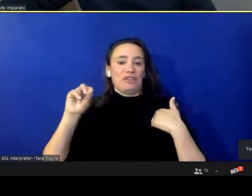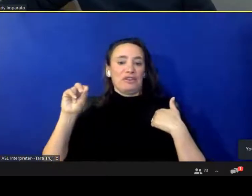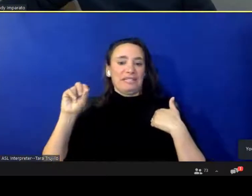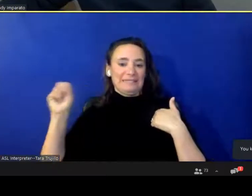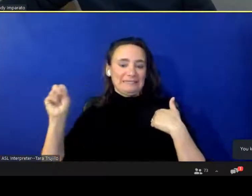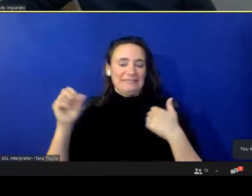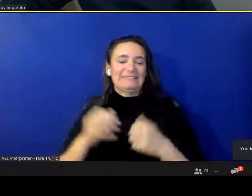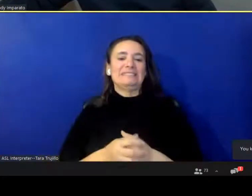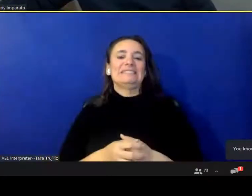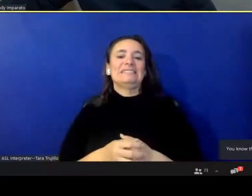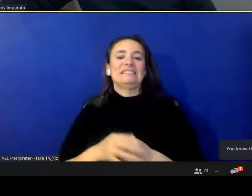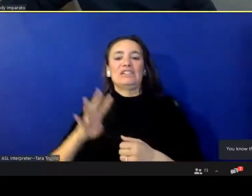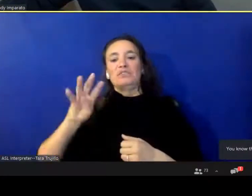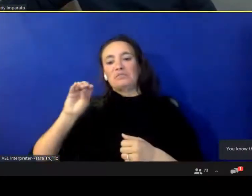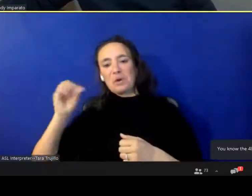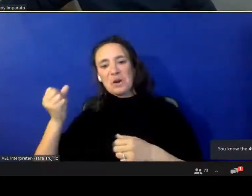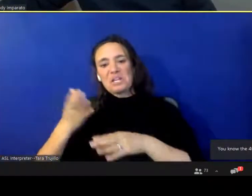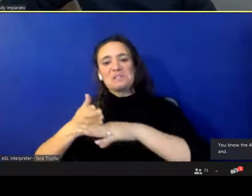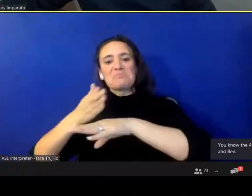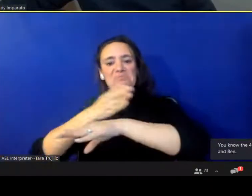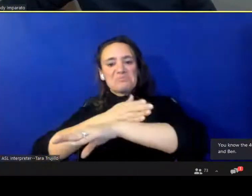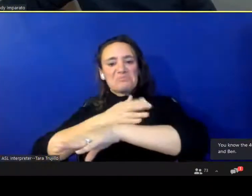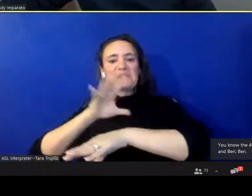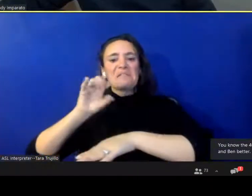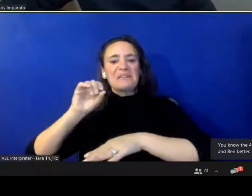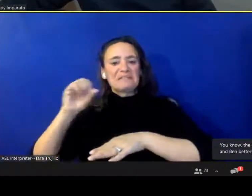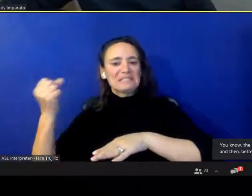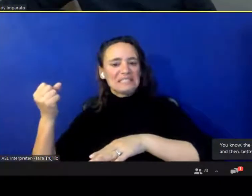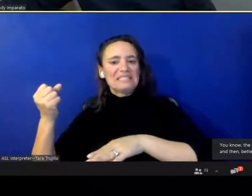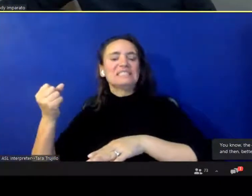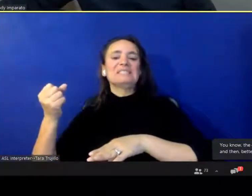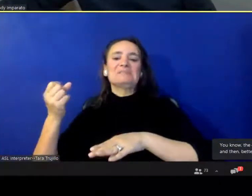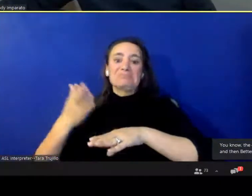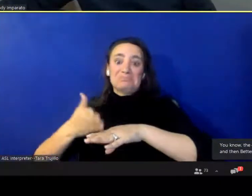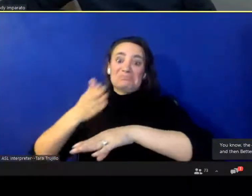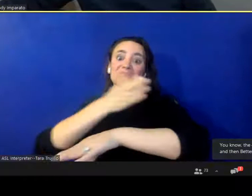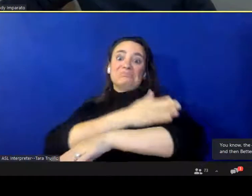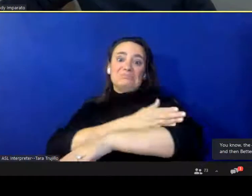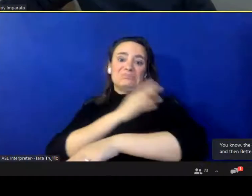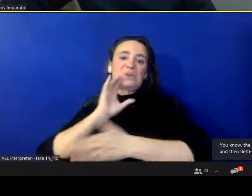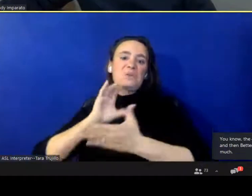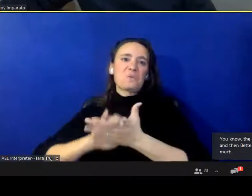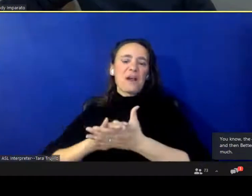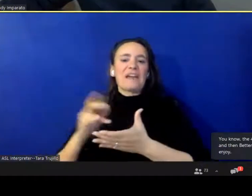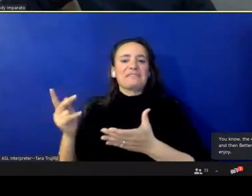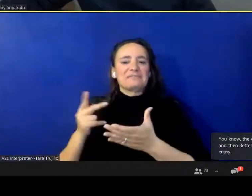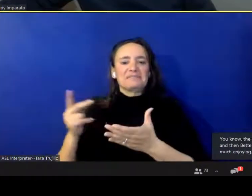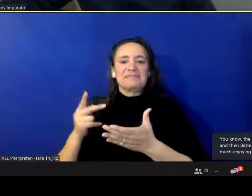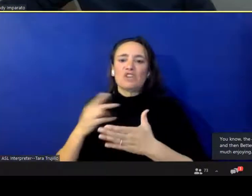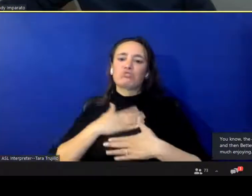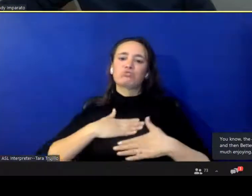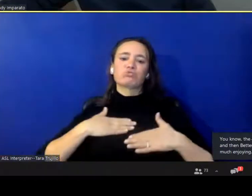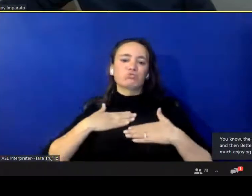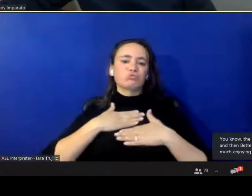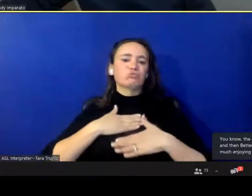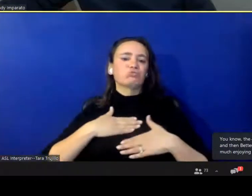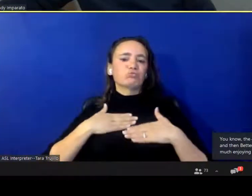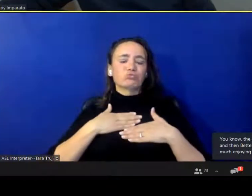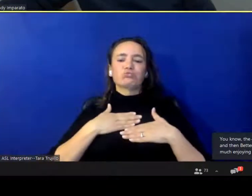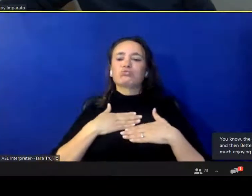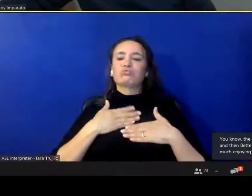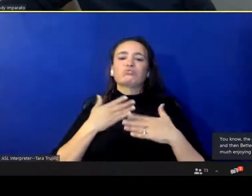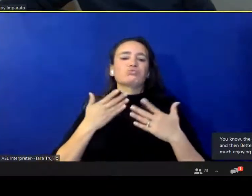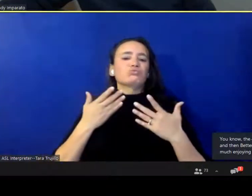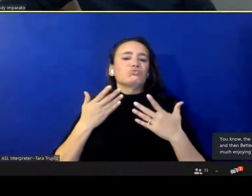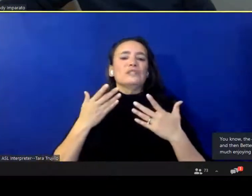were better. The 50s have been better yet. My wife and I are very much enjoying being empty